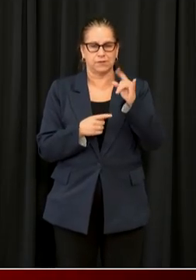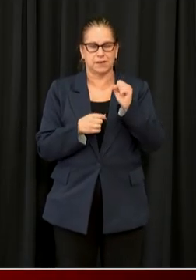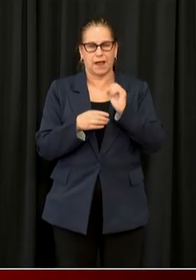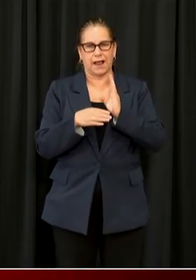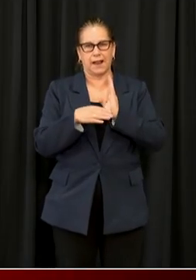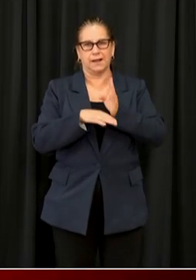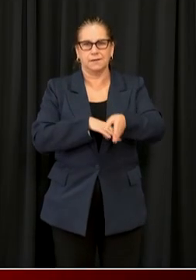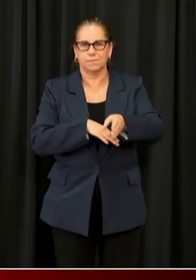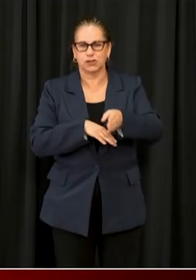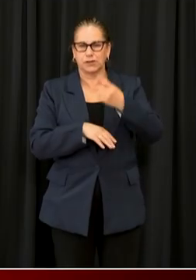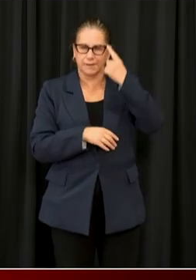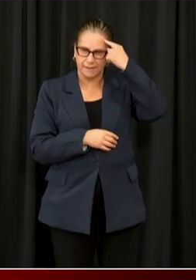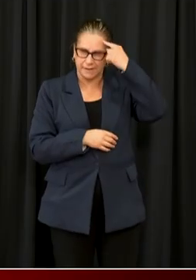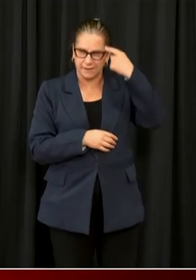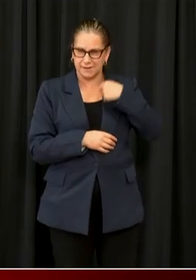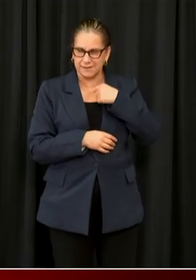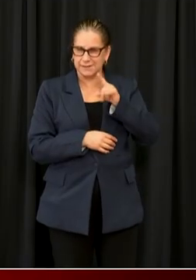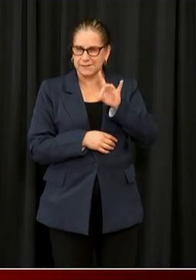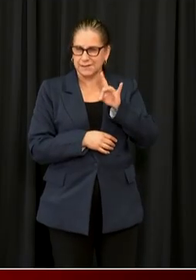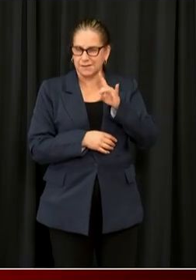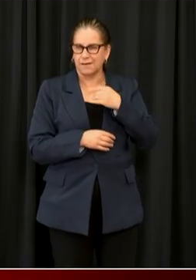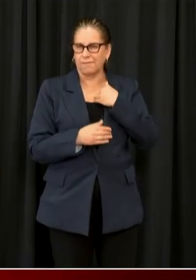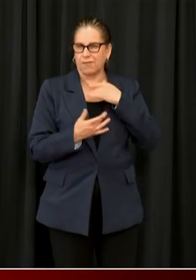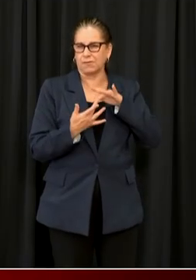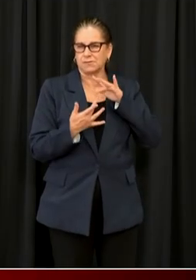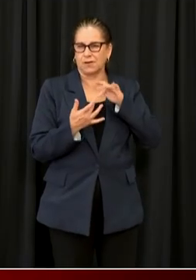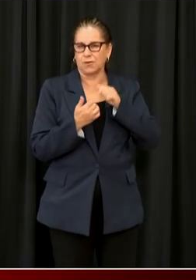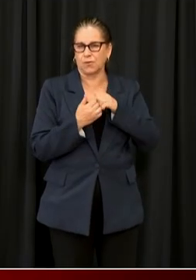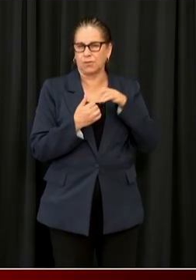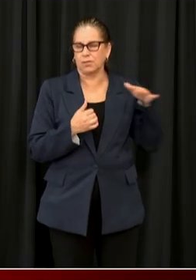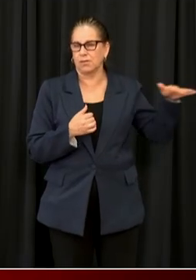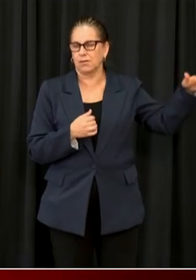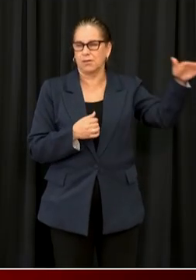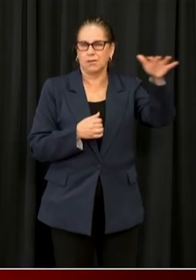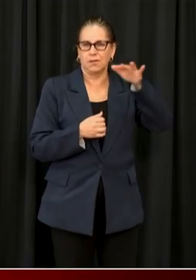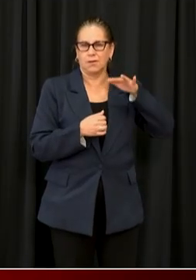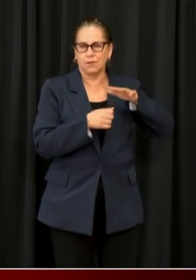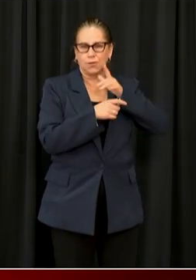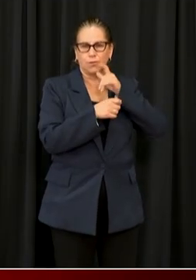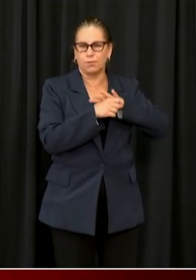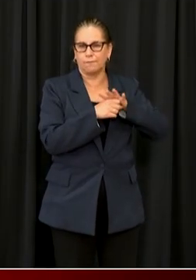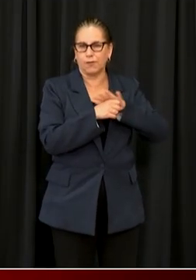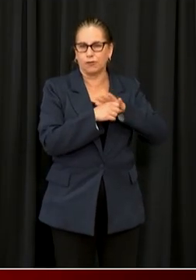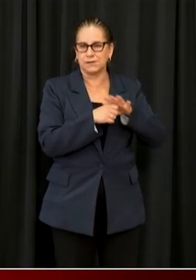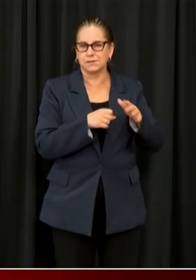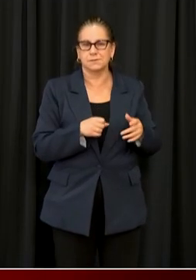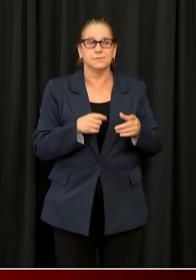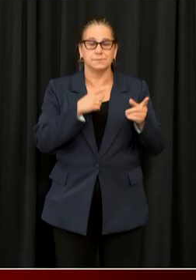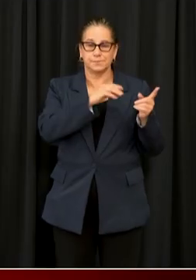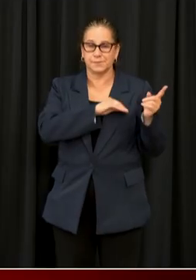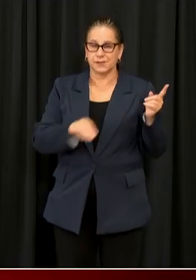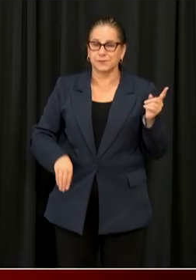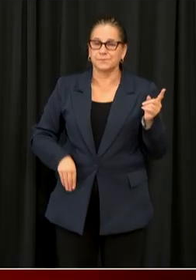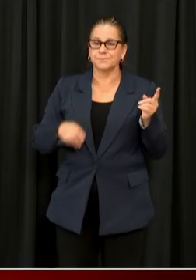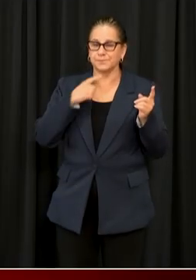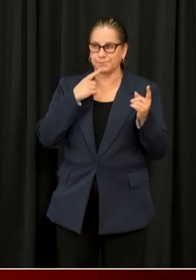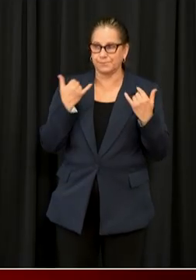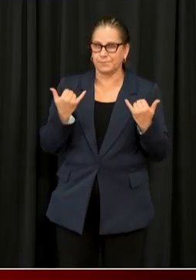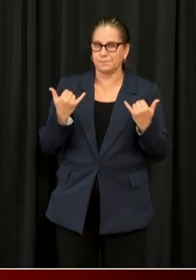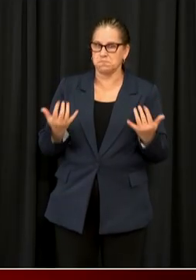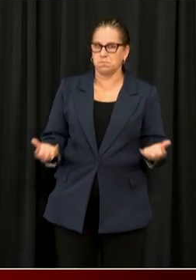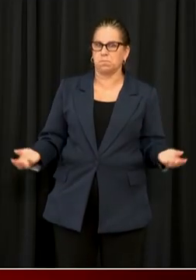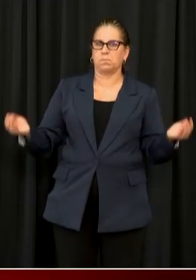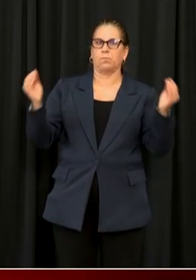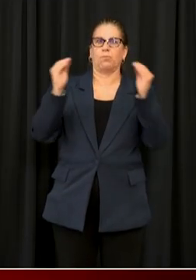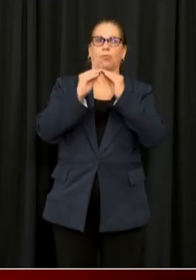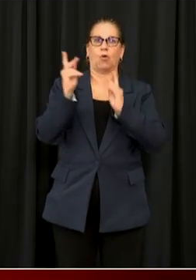positive individual. And as the mayor has mentioned, as we have more people moving around in our community because of the phased reopening, so more people may